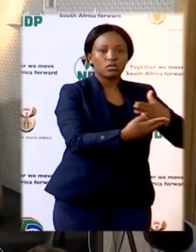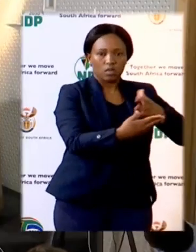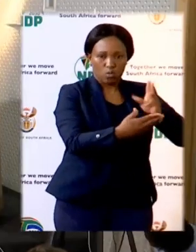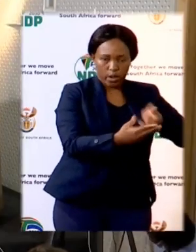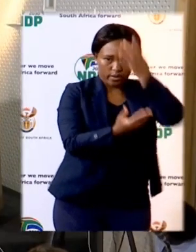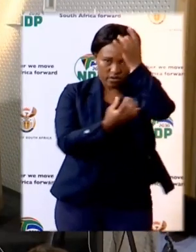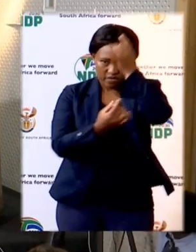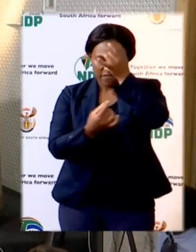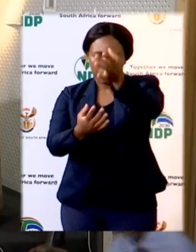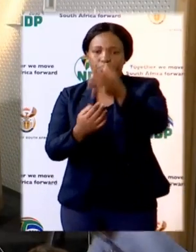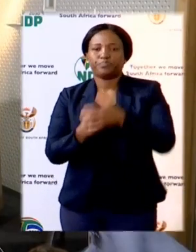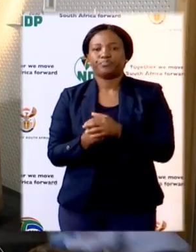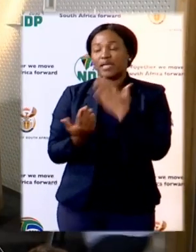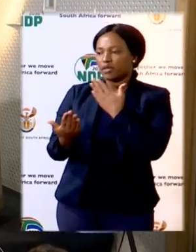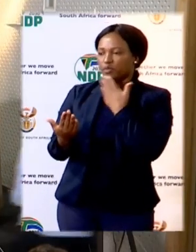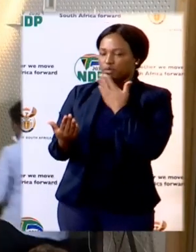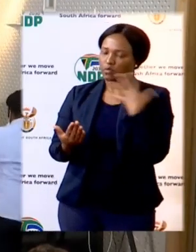Mr.